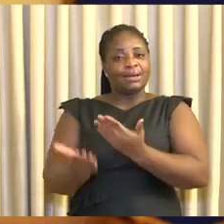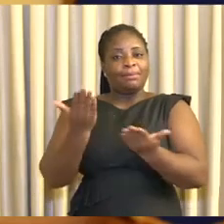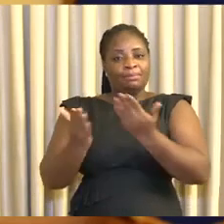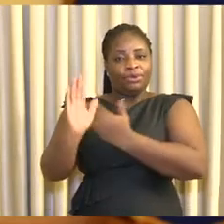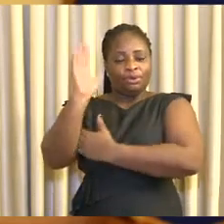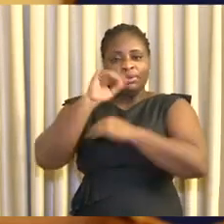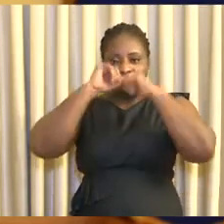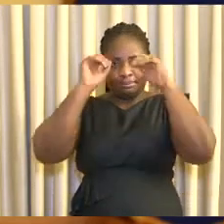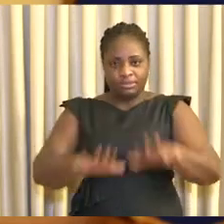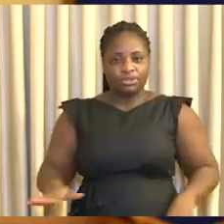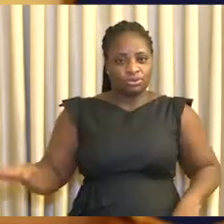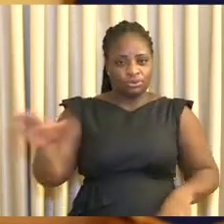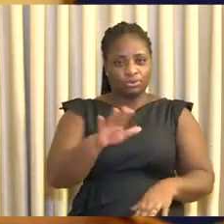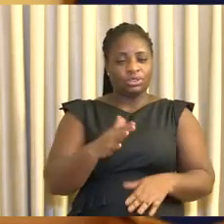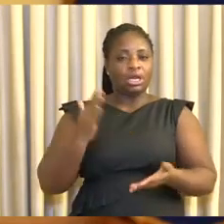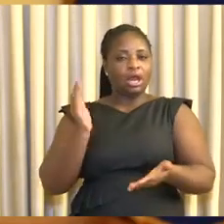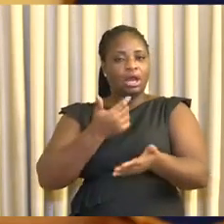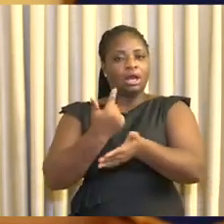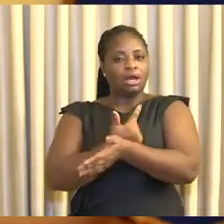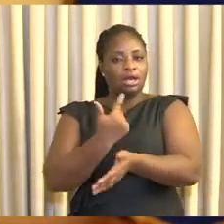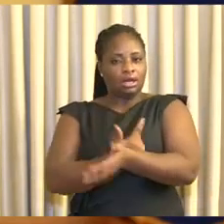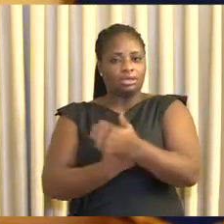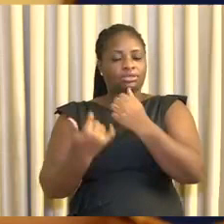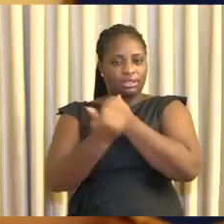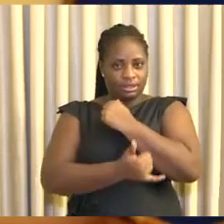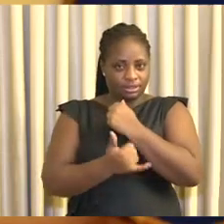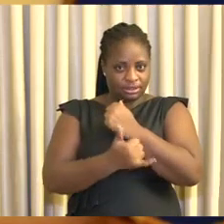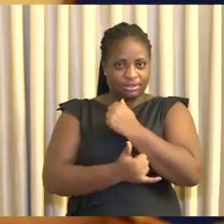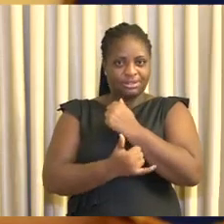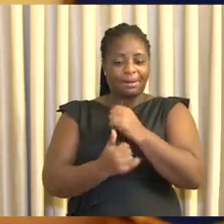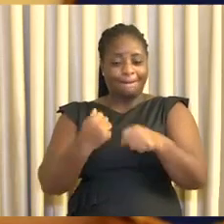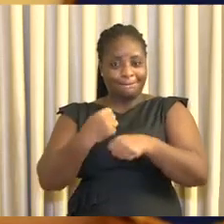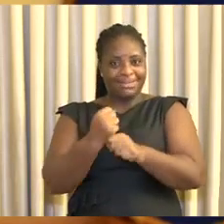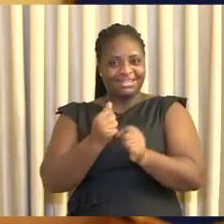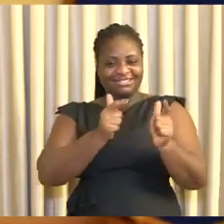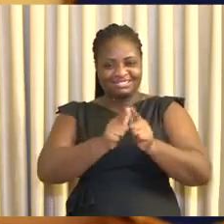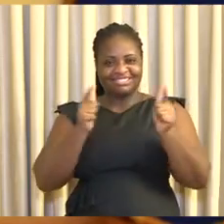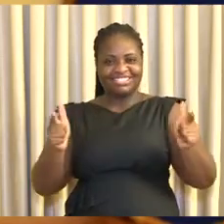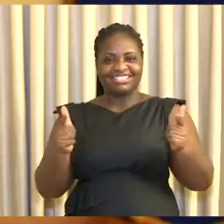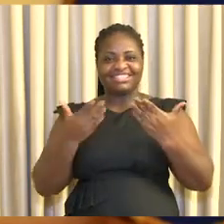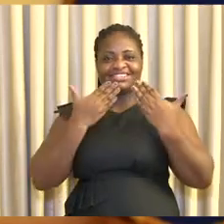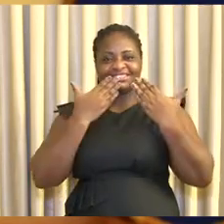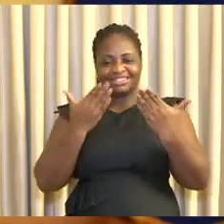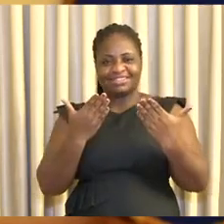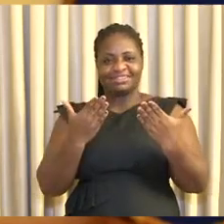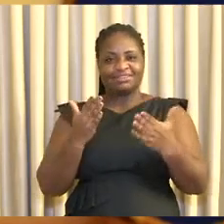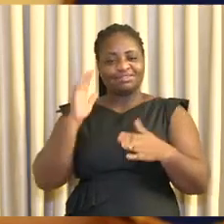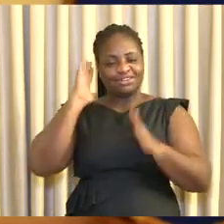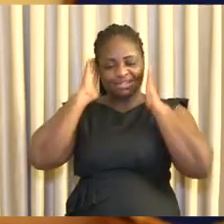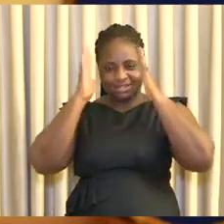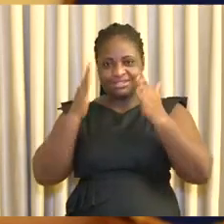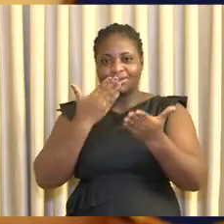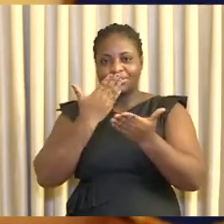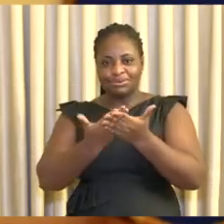May God bless us all and our homeland Ghana and make her great and strong. I thank you for your